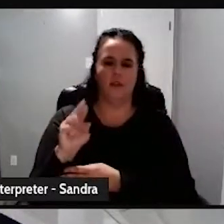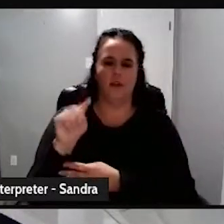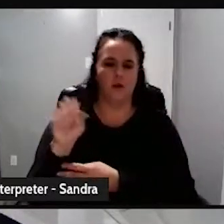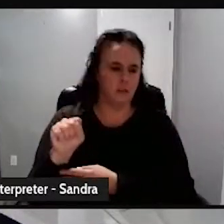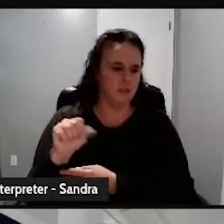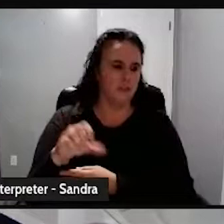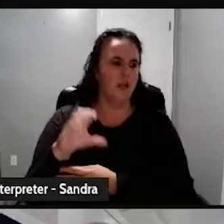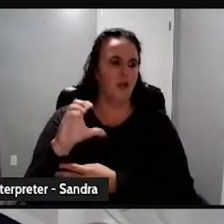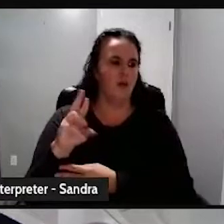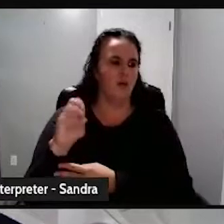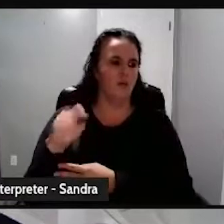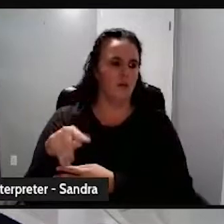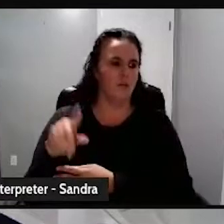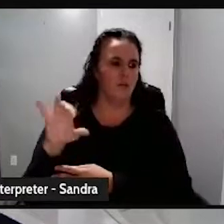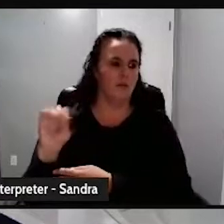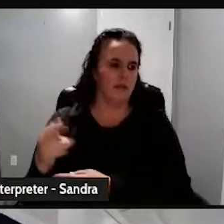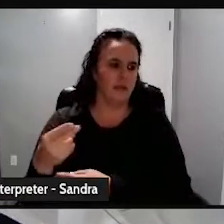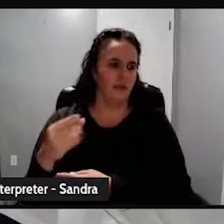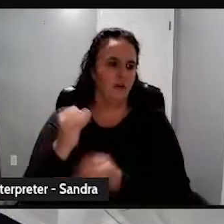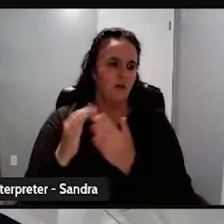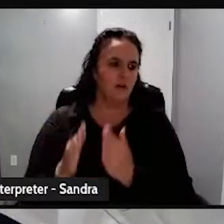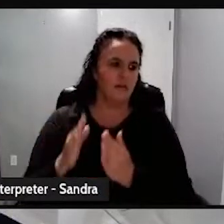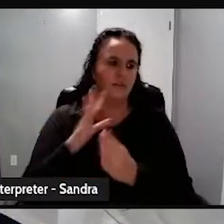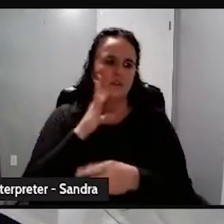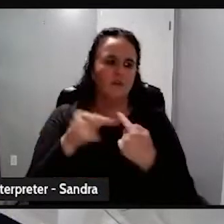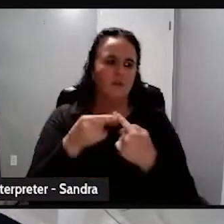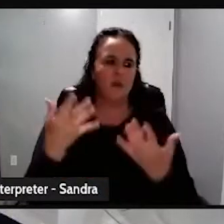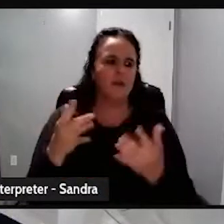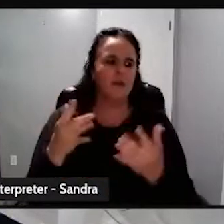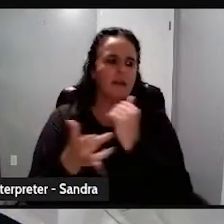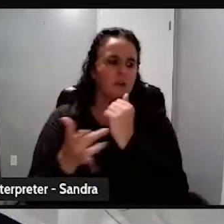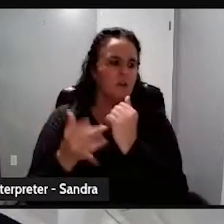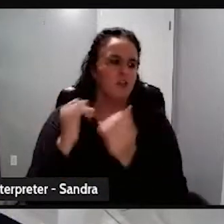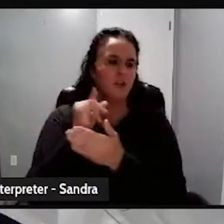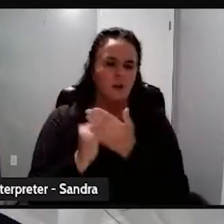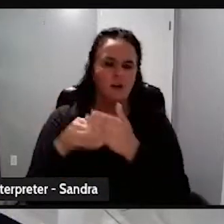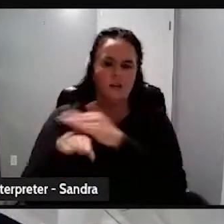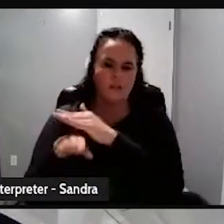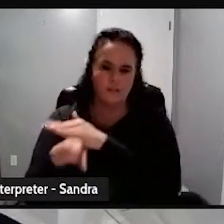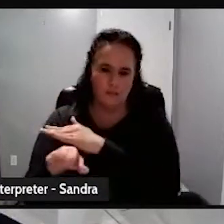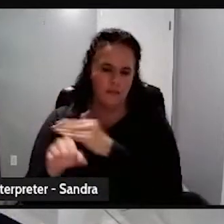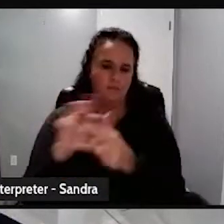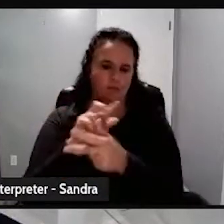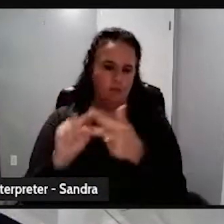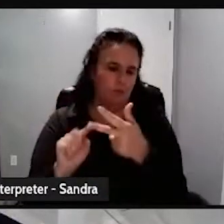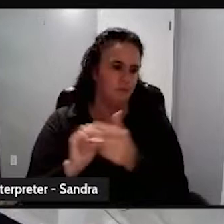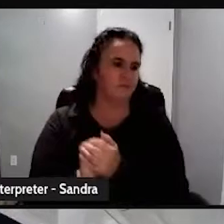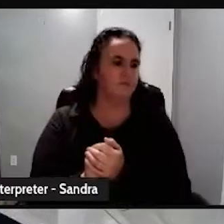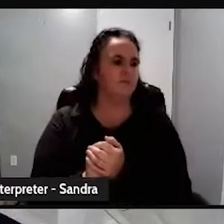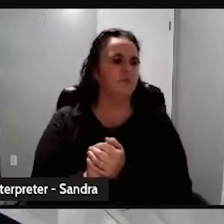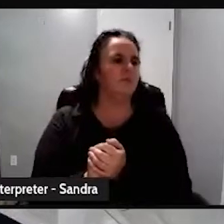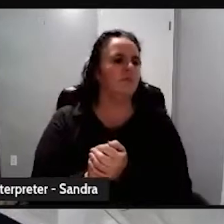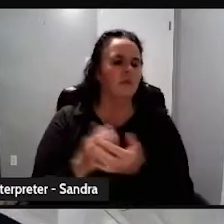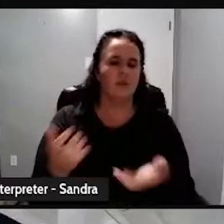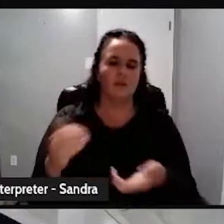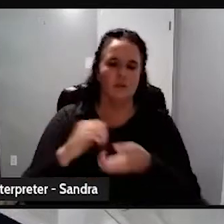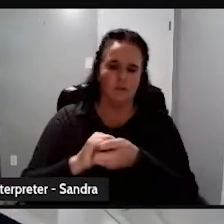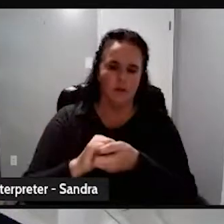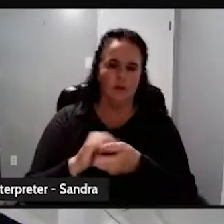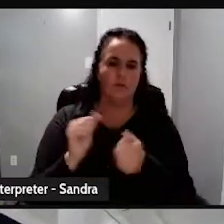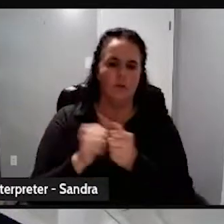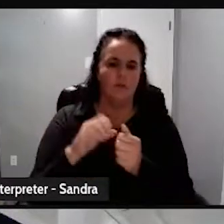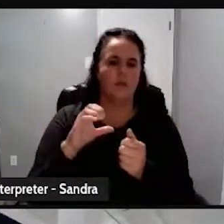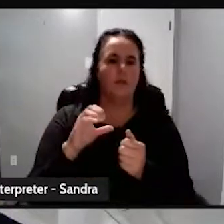Speak on Technology, Art, and Accessibility. It is a companion panel to the current